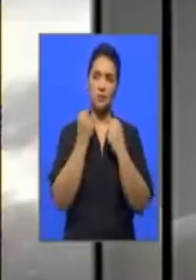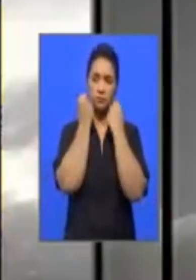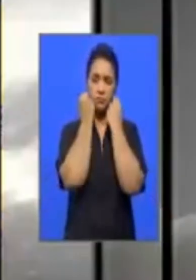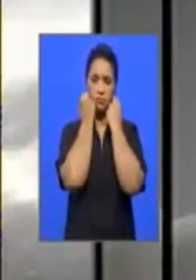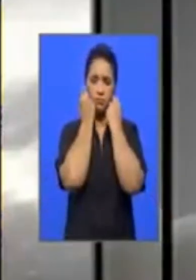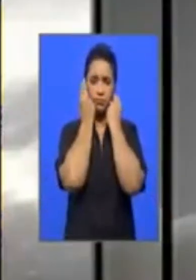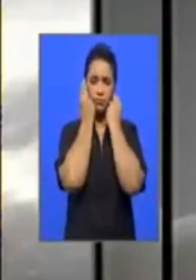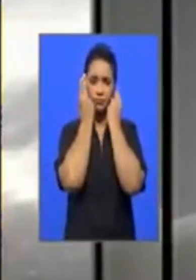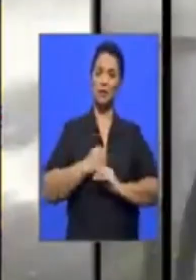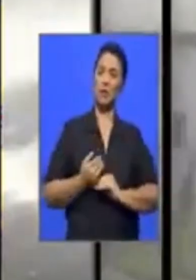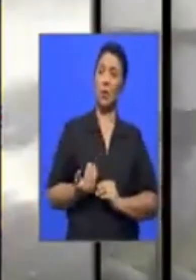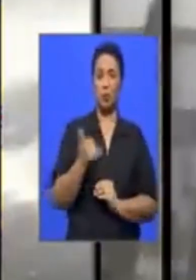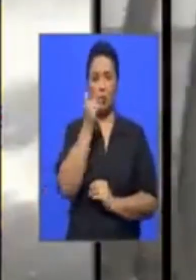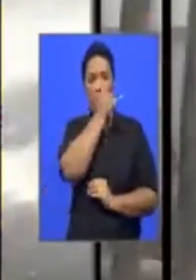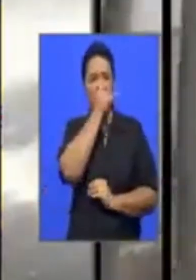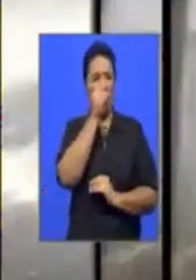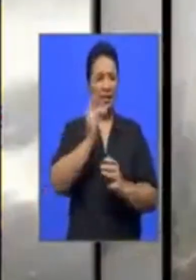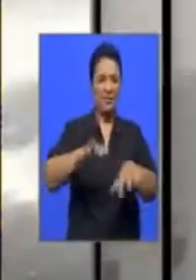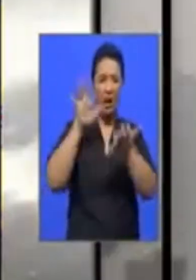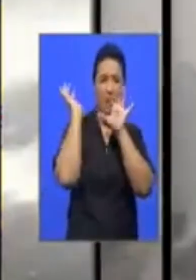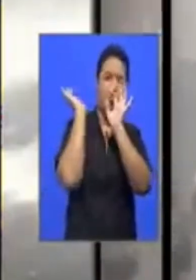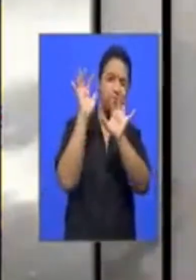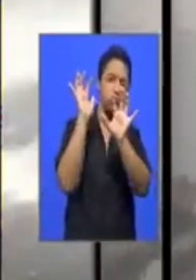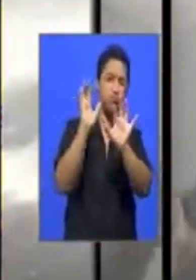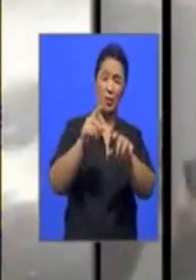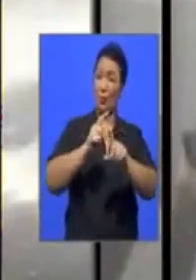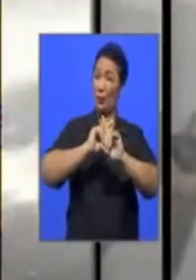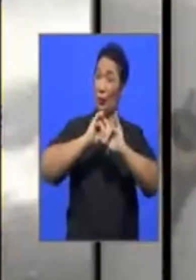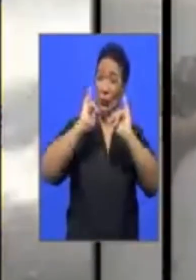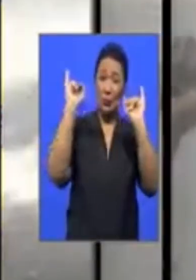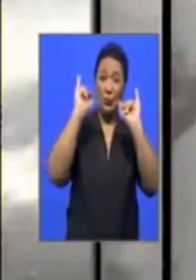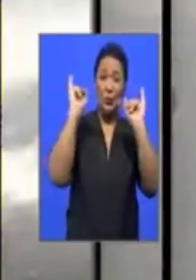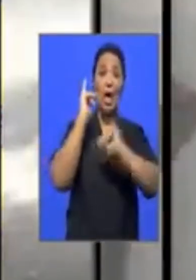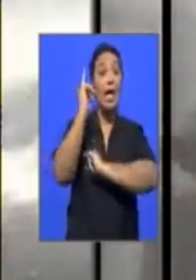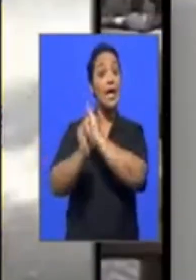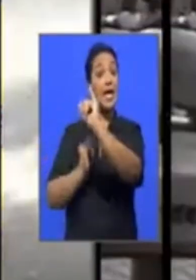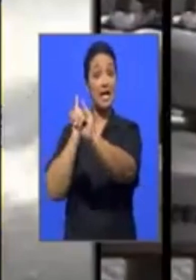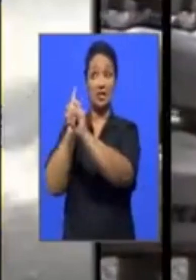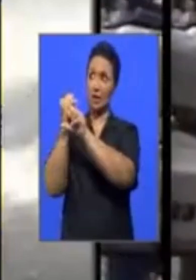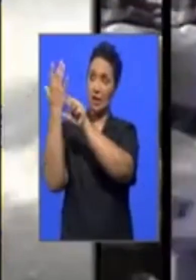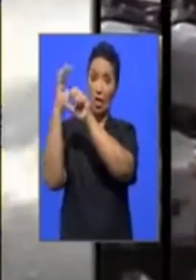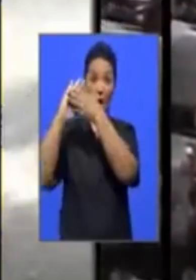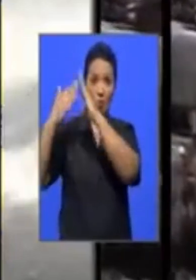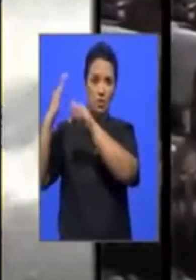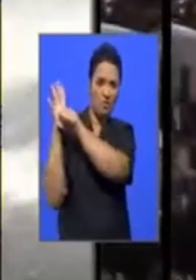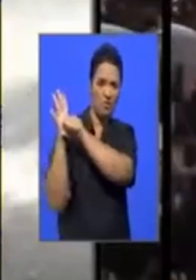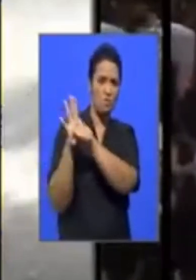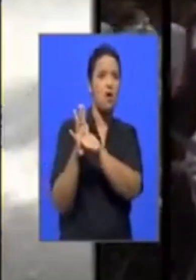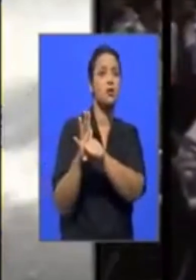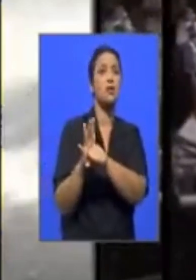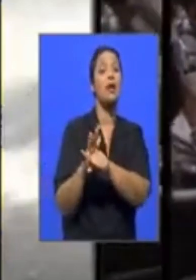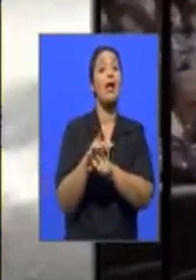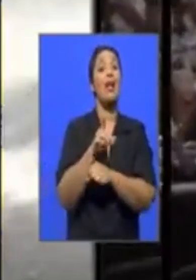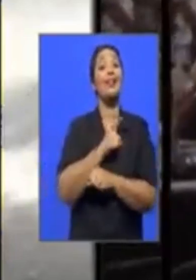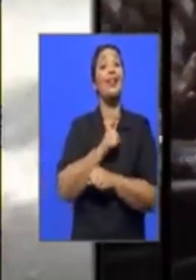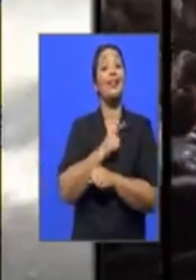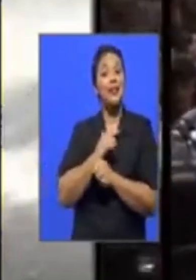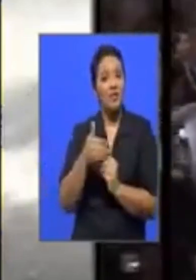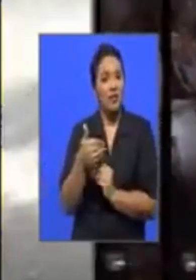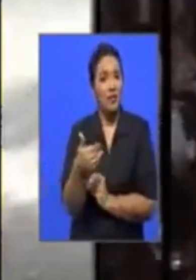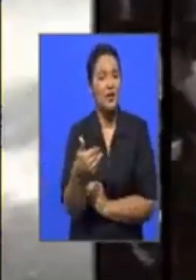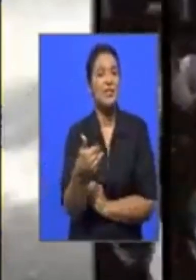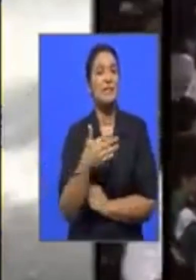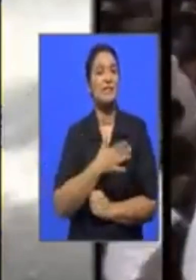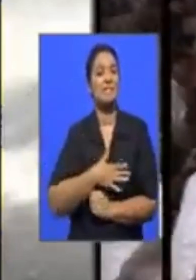United Democratic Front, which pushed the struggle internally, and forming partnerships with workers' unions. Fast forward,